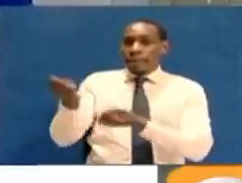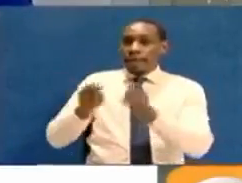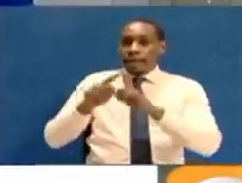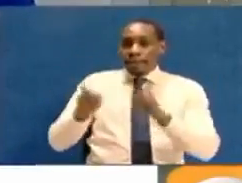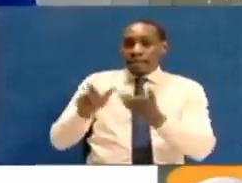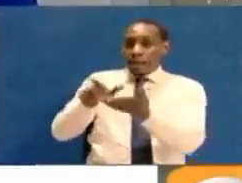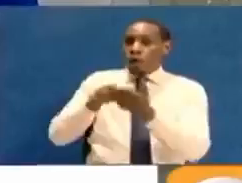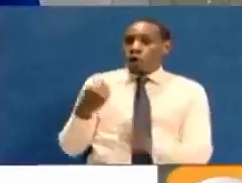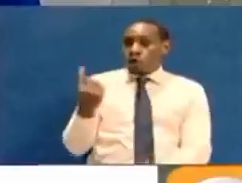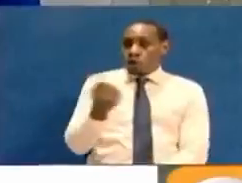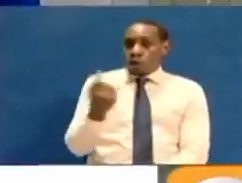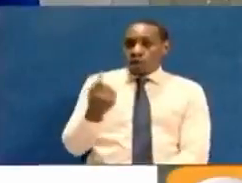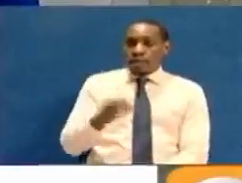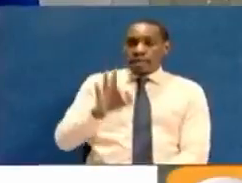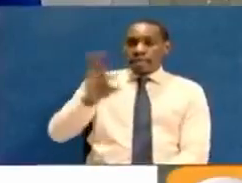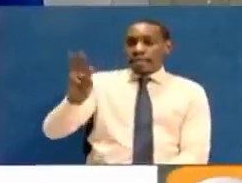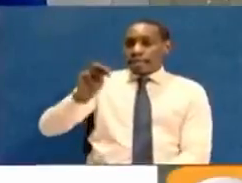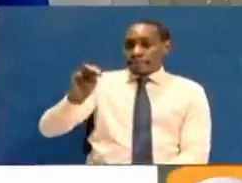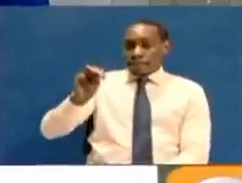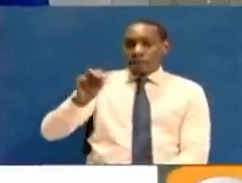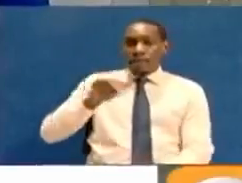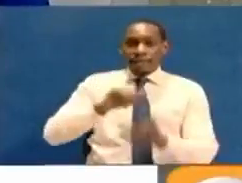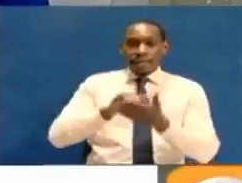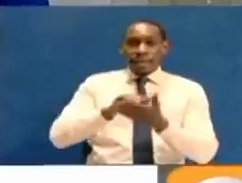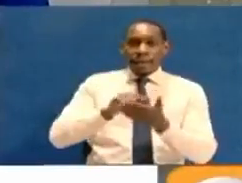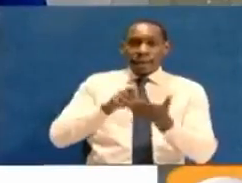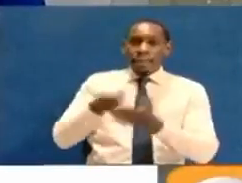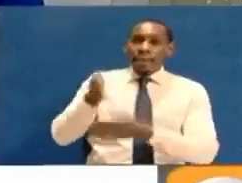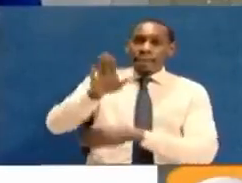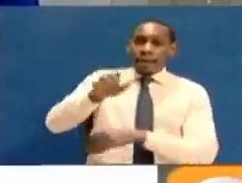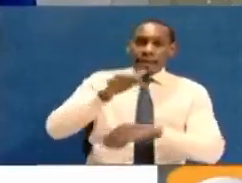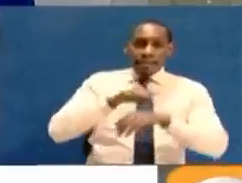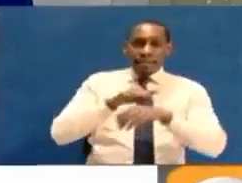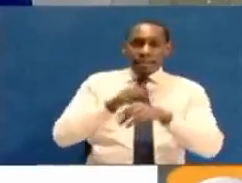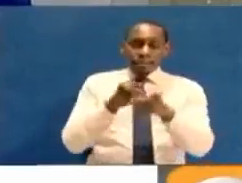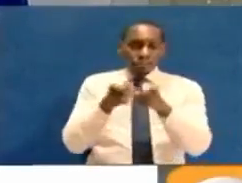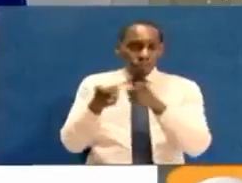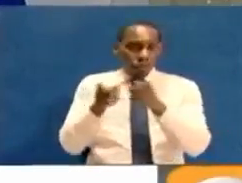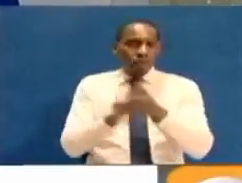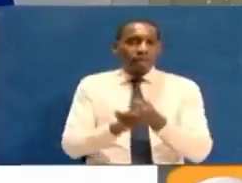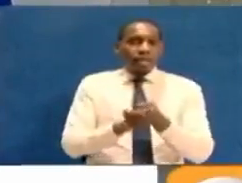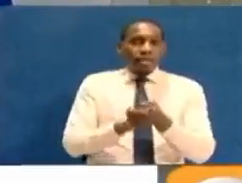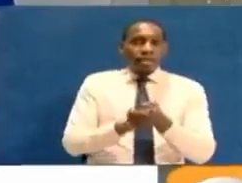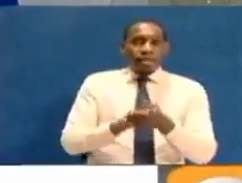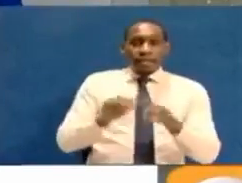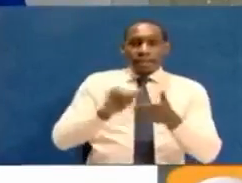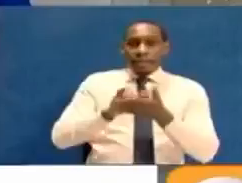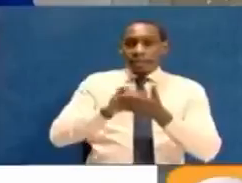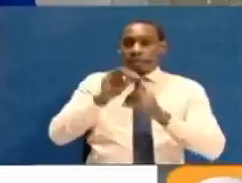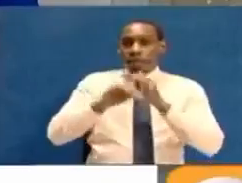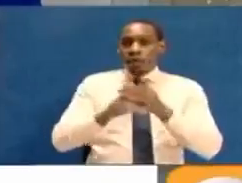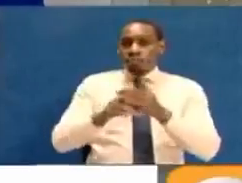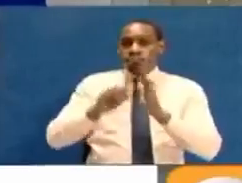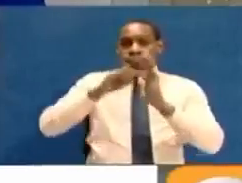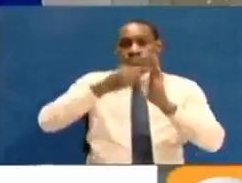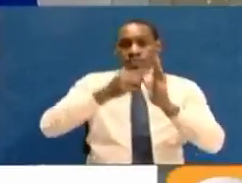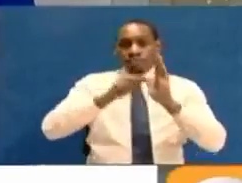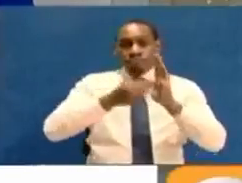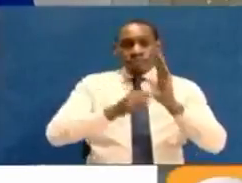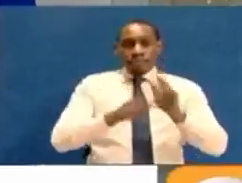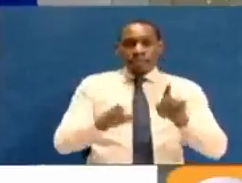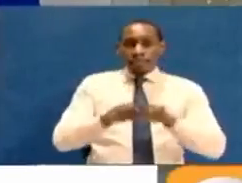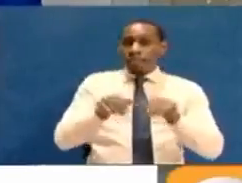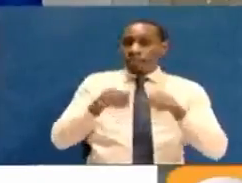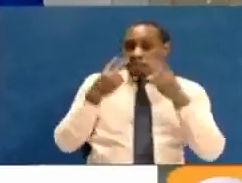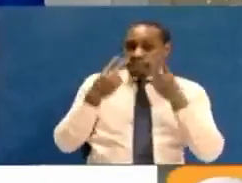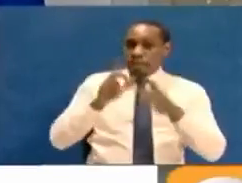loan for 3 million shillings that needs to be repaid during their term. So that is what this whole demand means. And let's see where it